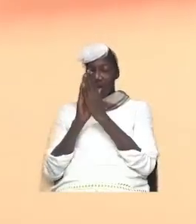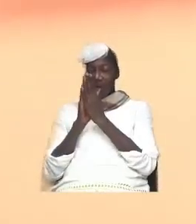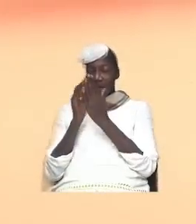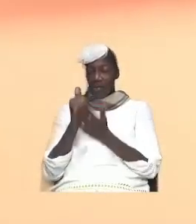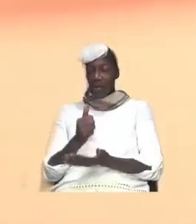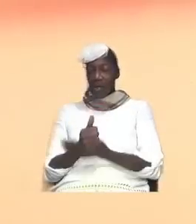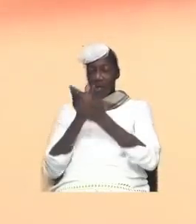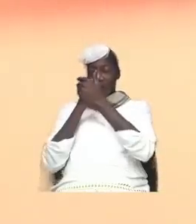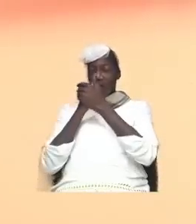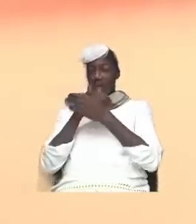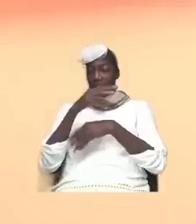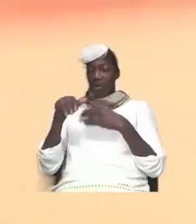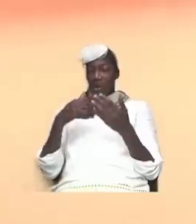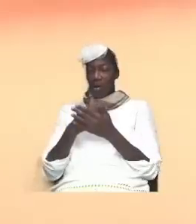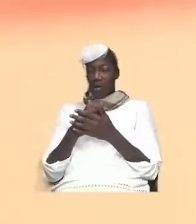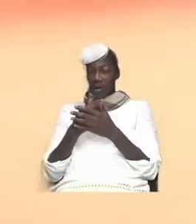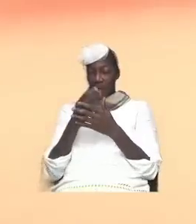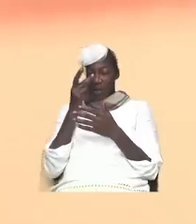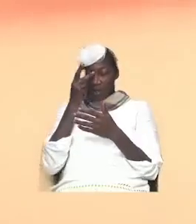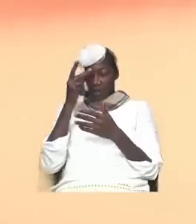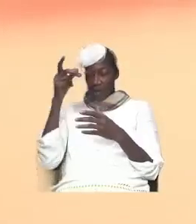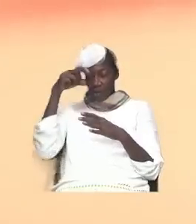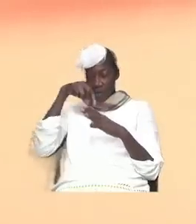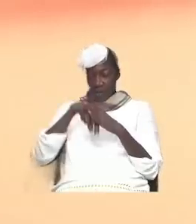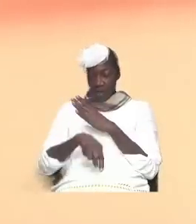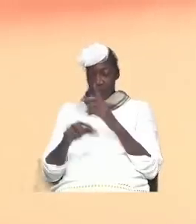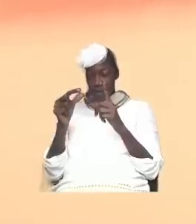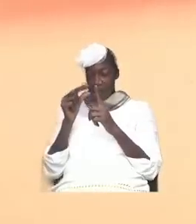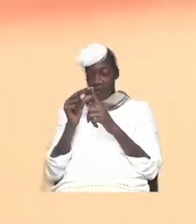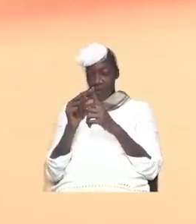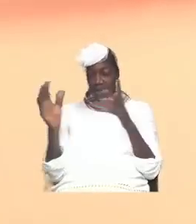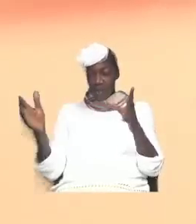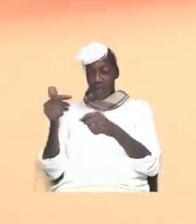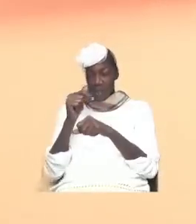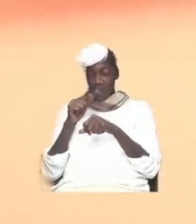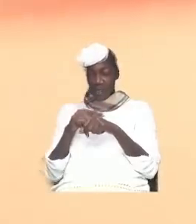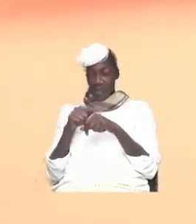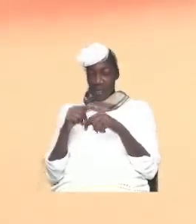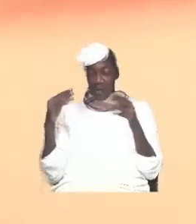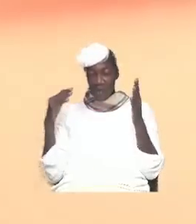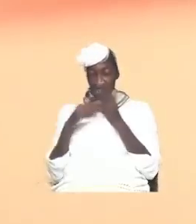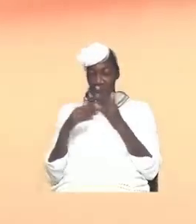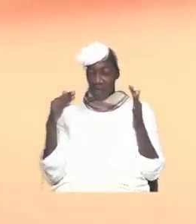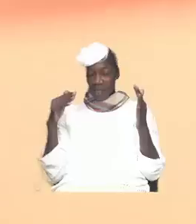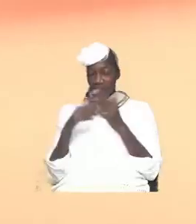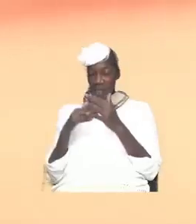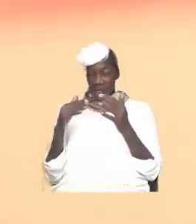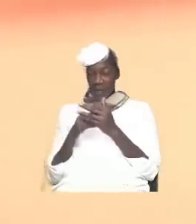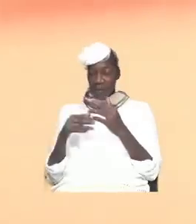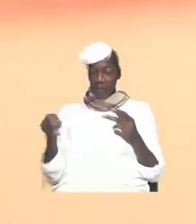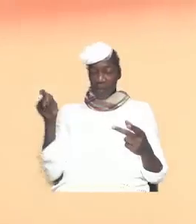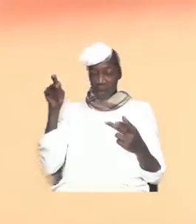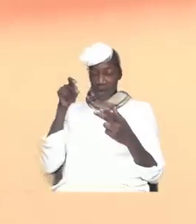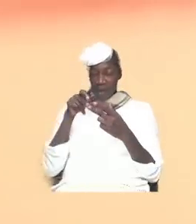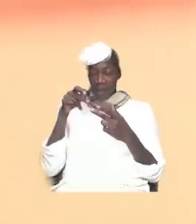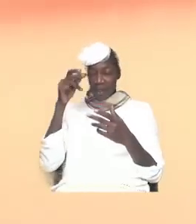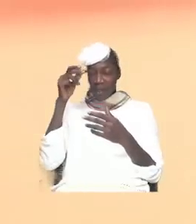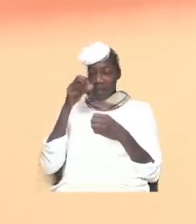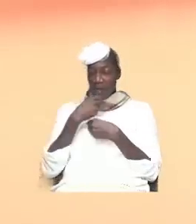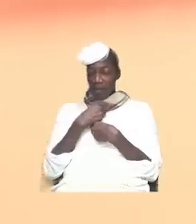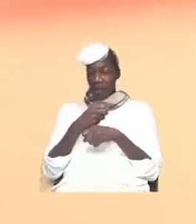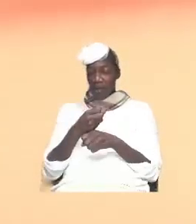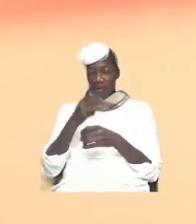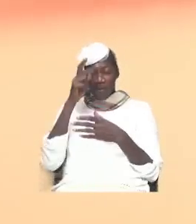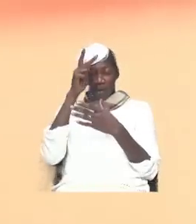look deeply in the words. Take the time out and go over and over and over until they form a part of